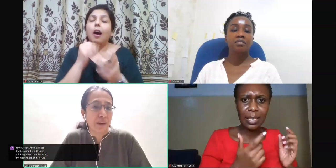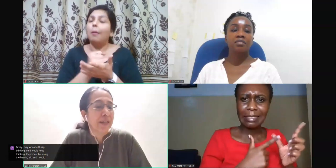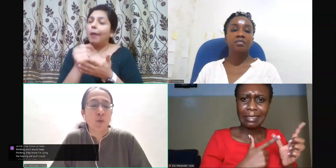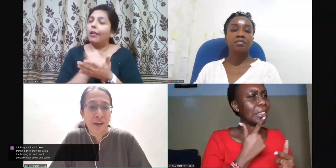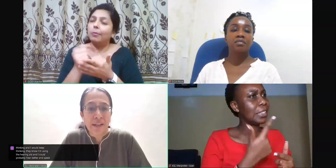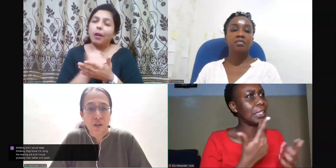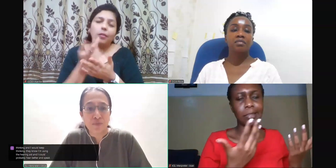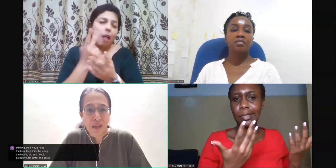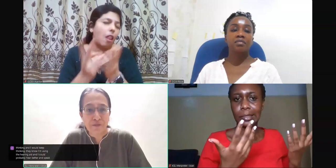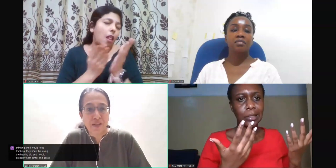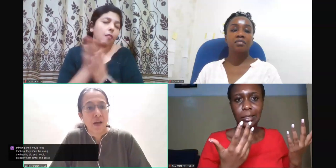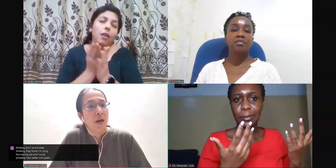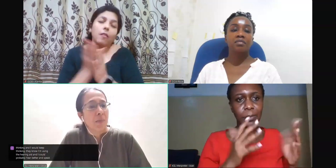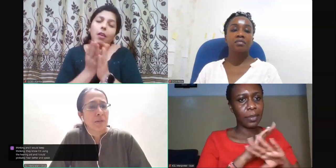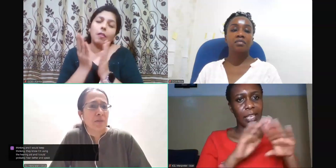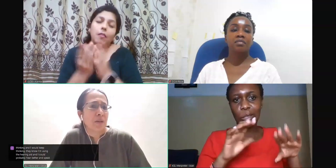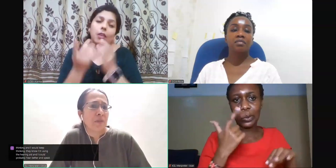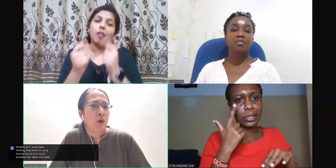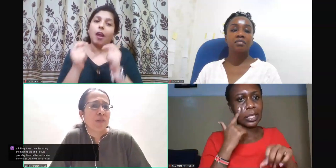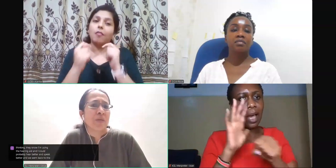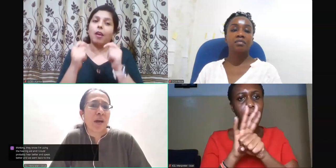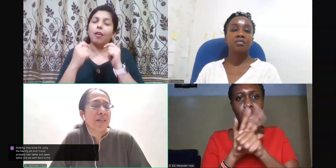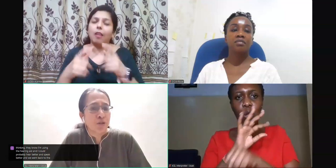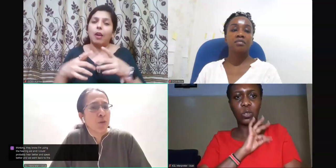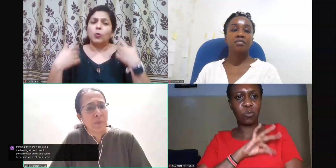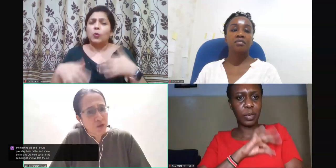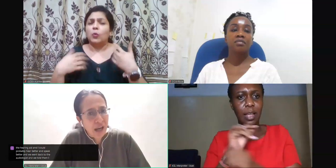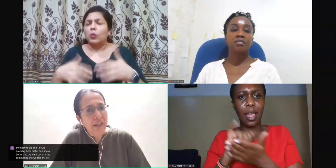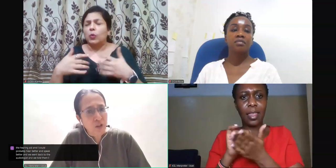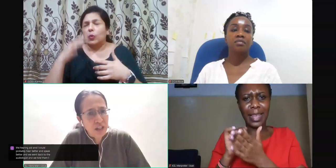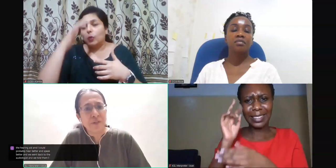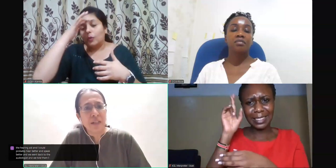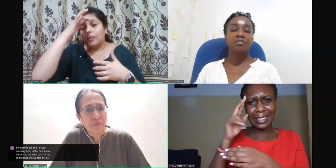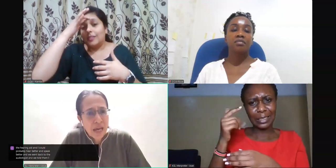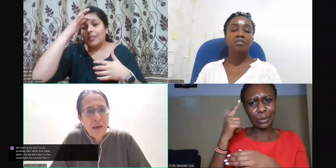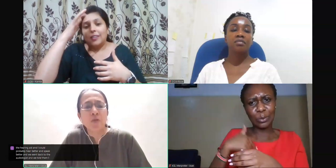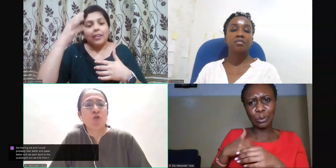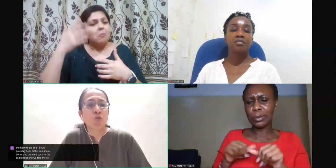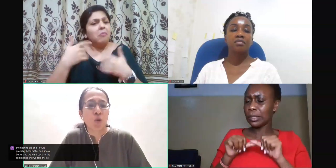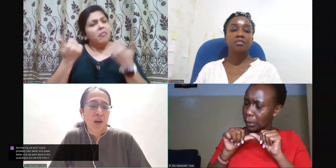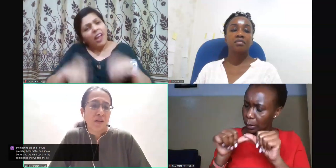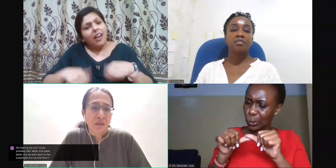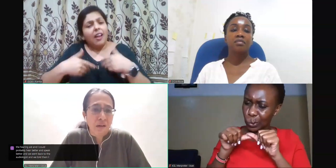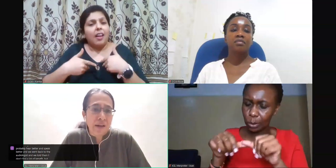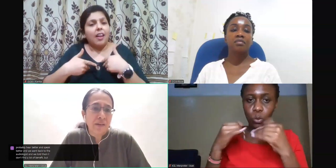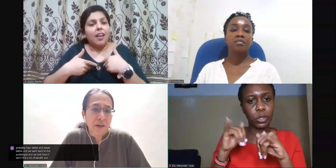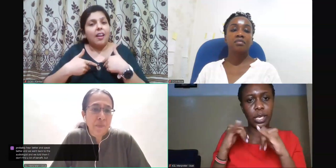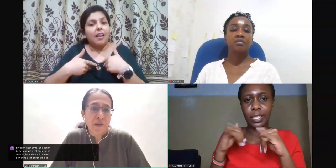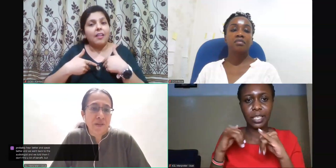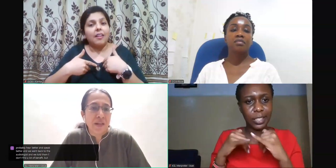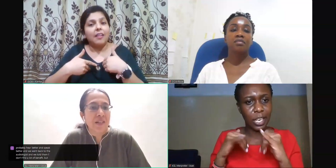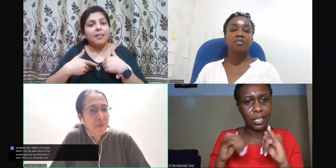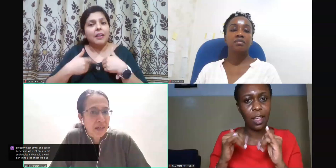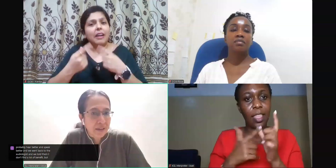really I don't find a lot of benefit. But we've always advised, you keep trying and you'll definitely be able to hear like a